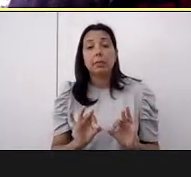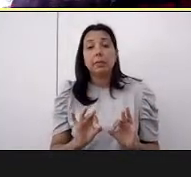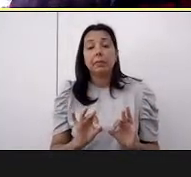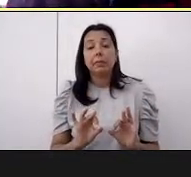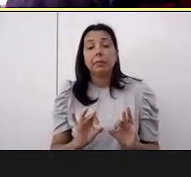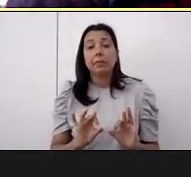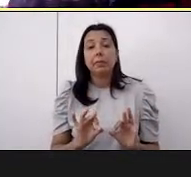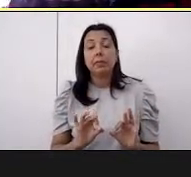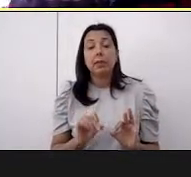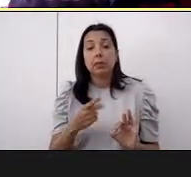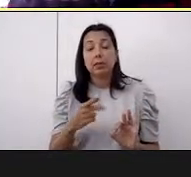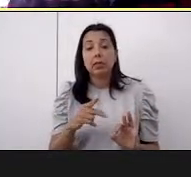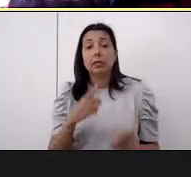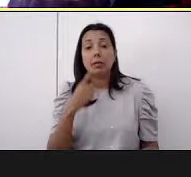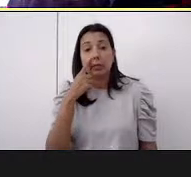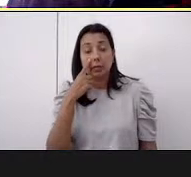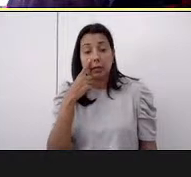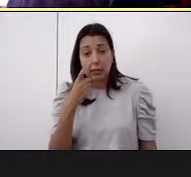judge.